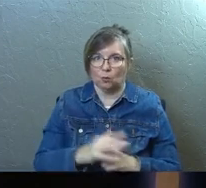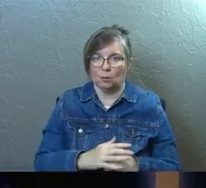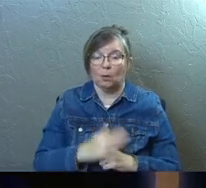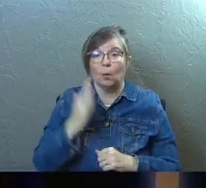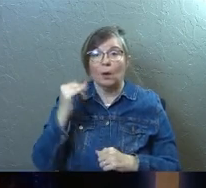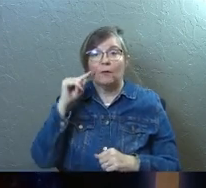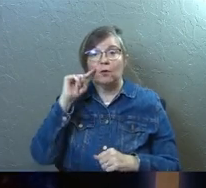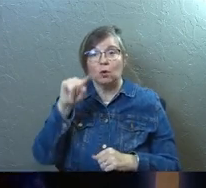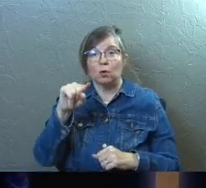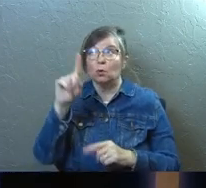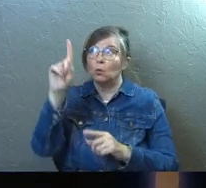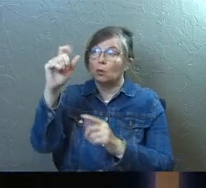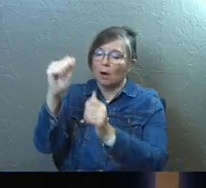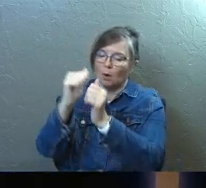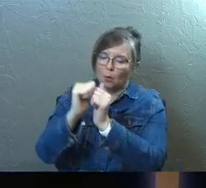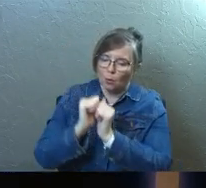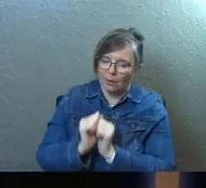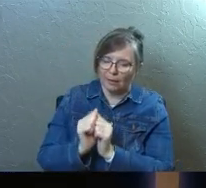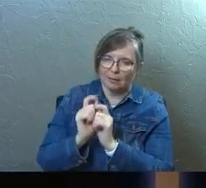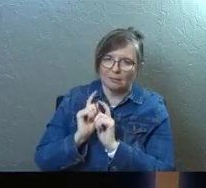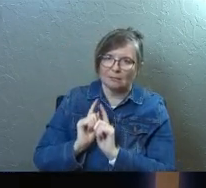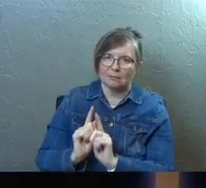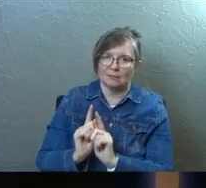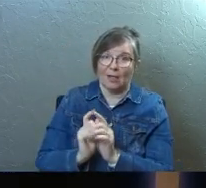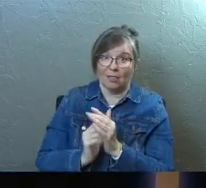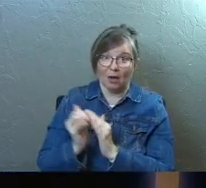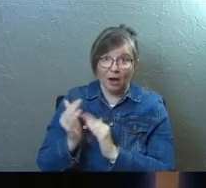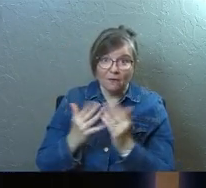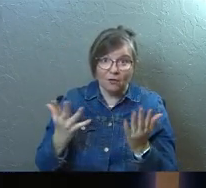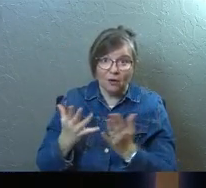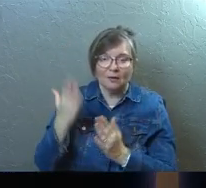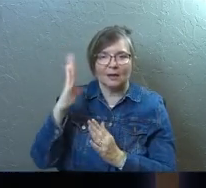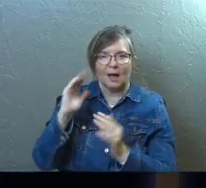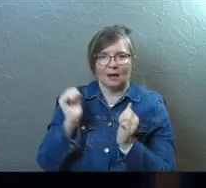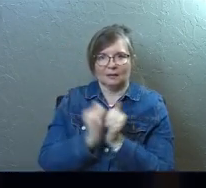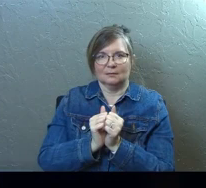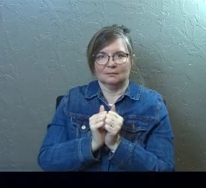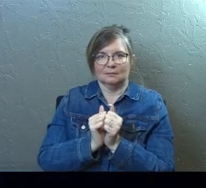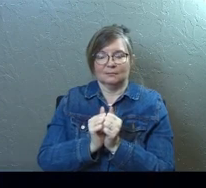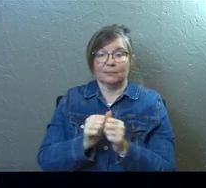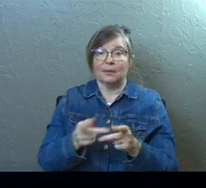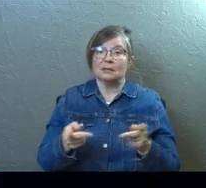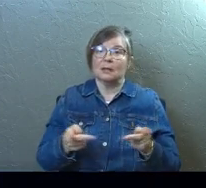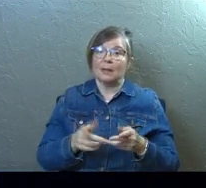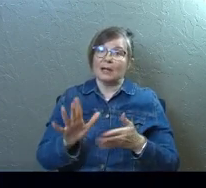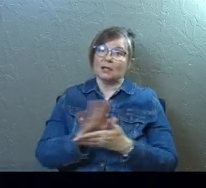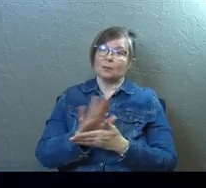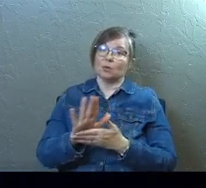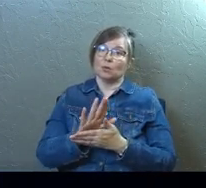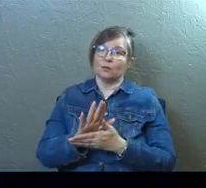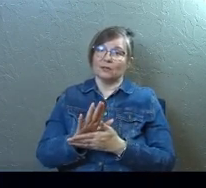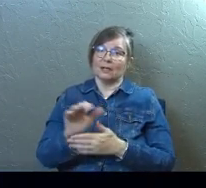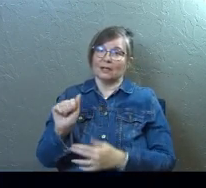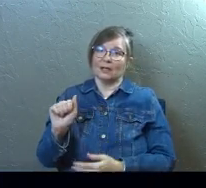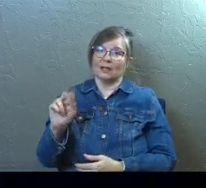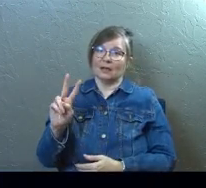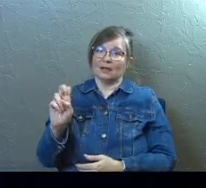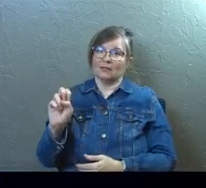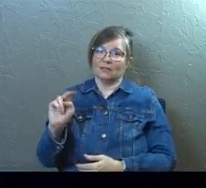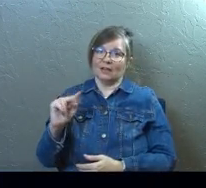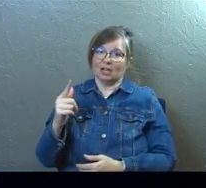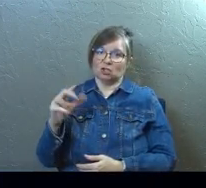for you are with me. The comfort is that God is there. There's a spot in the movies, The Avengers.